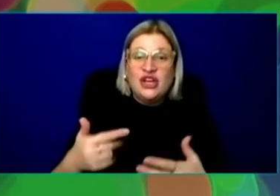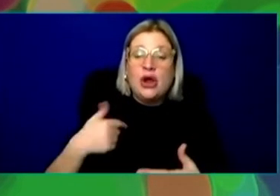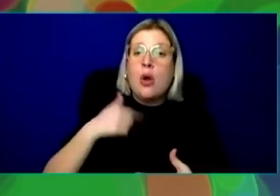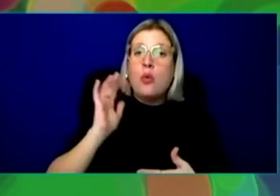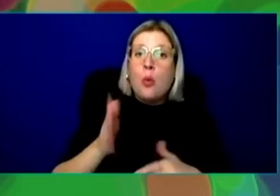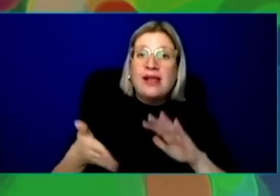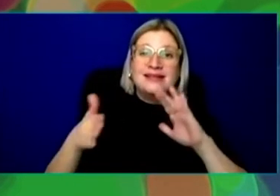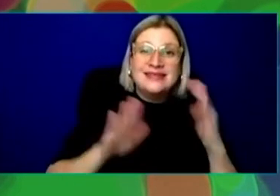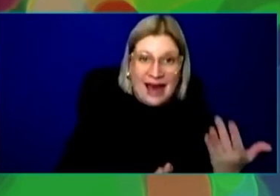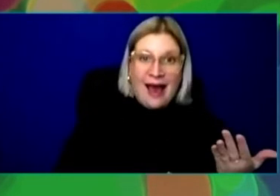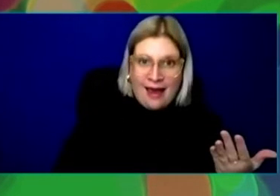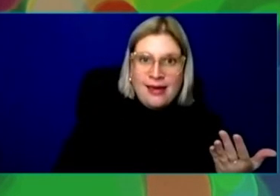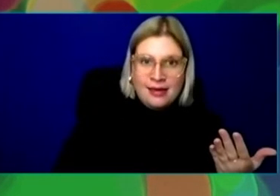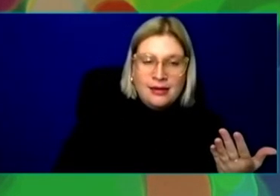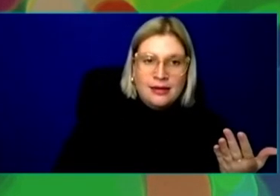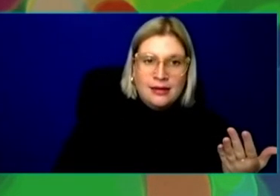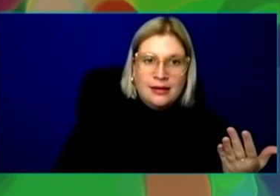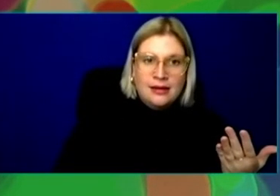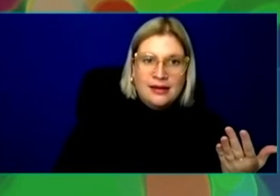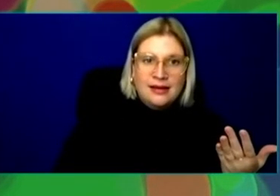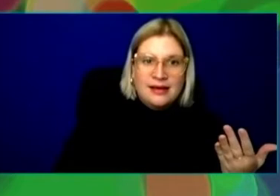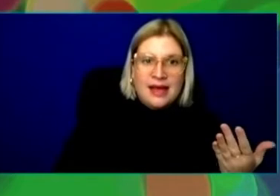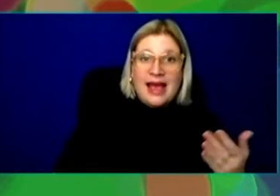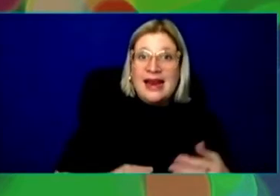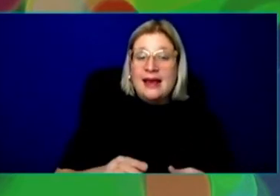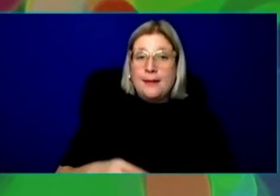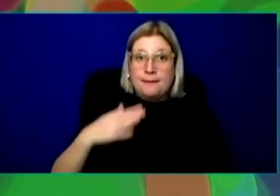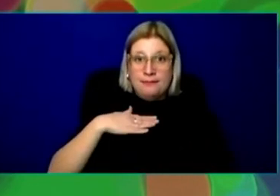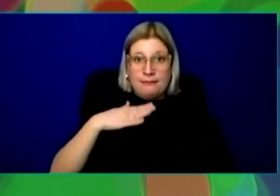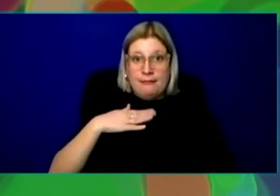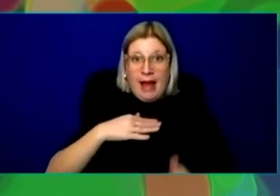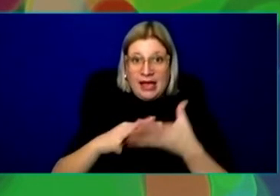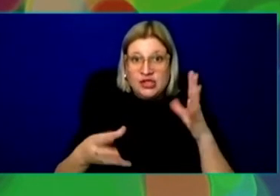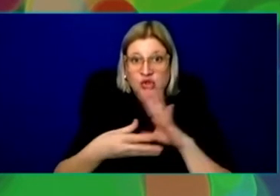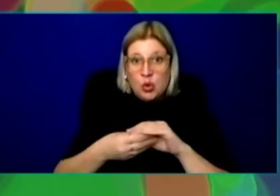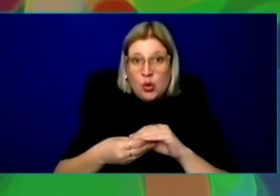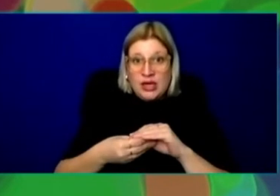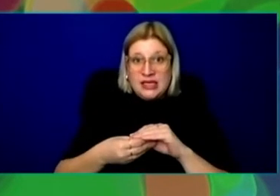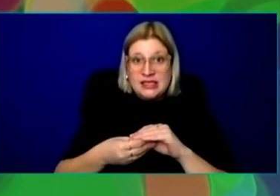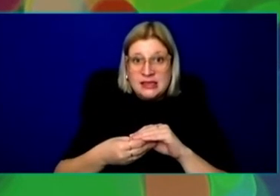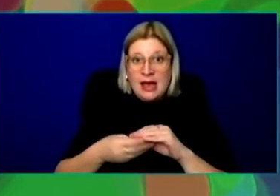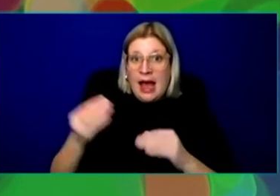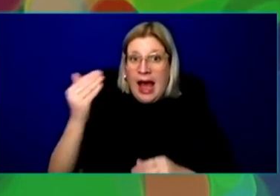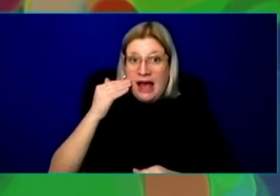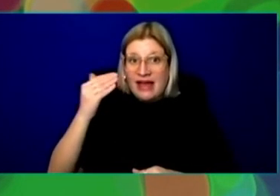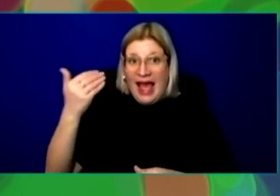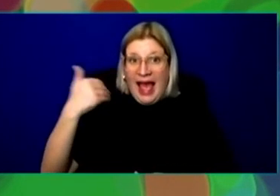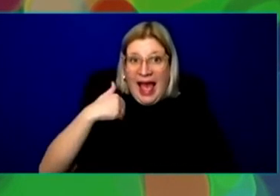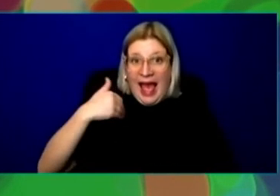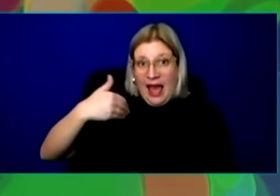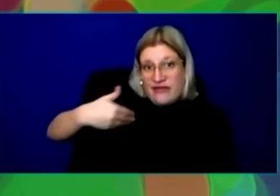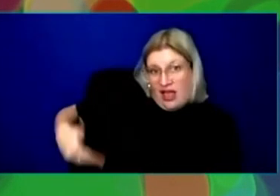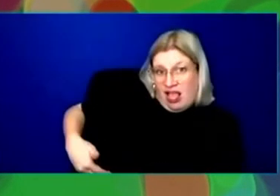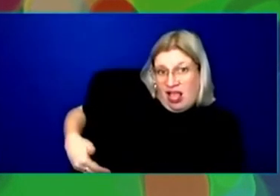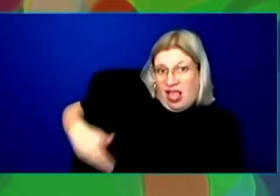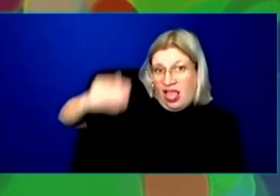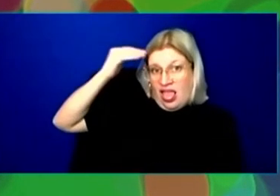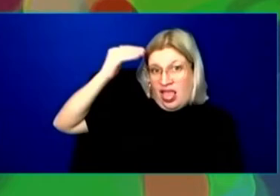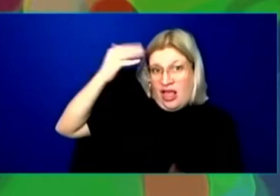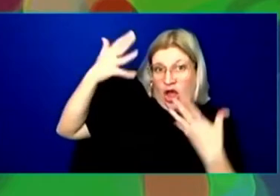not have half the stories that are living inside me out there, which is why even with an imprint, you know, I could actually